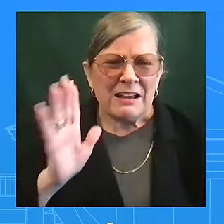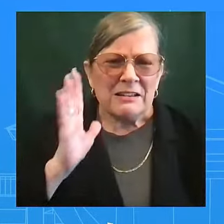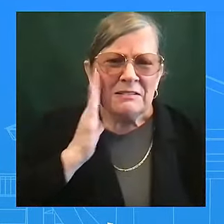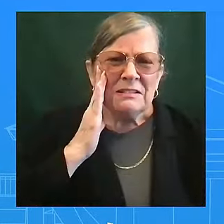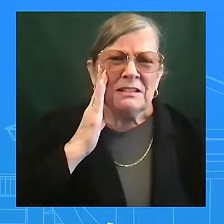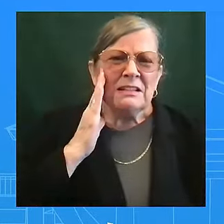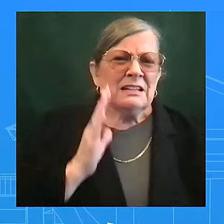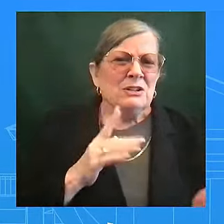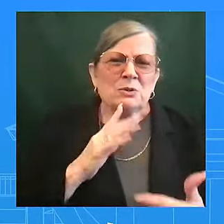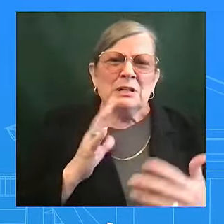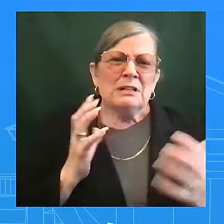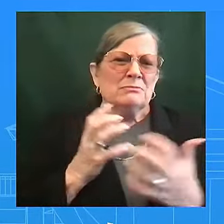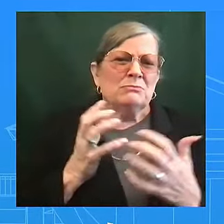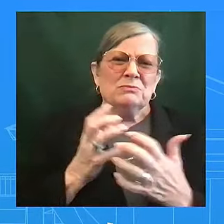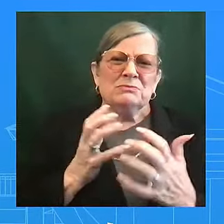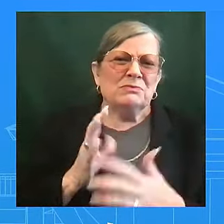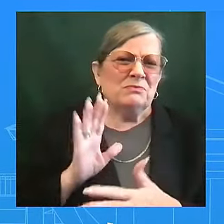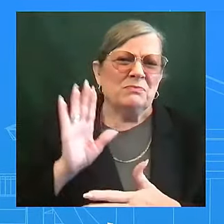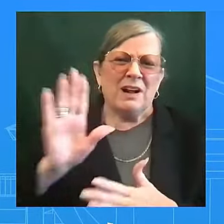agenda